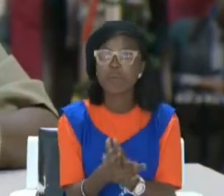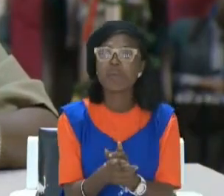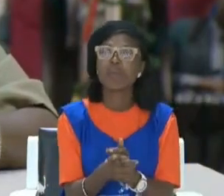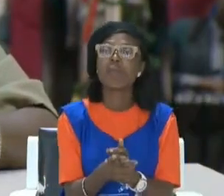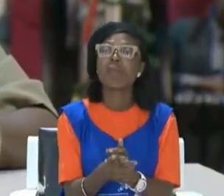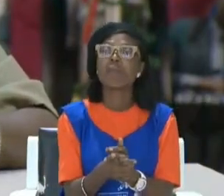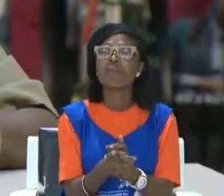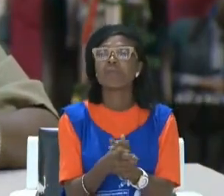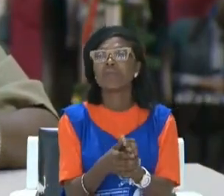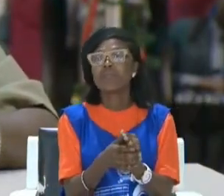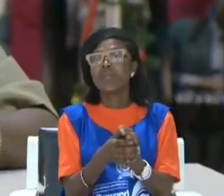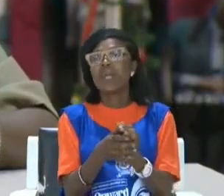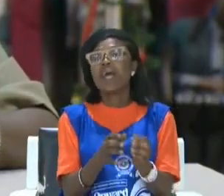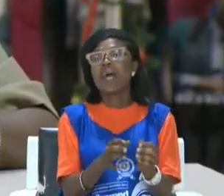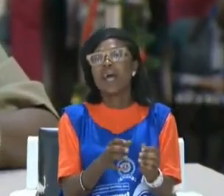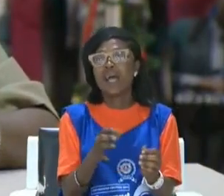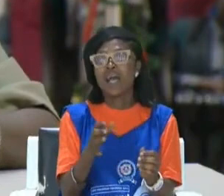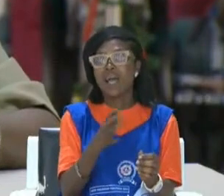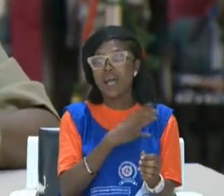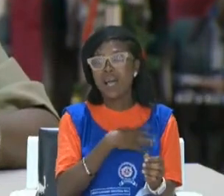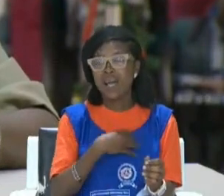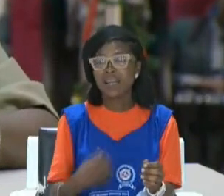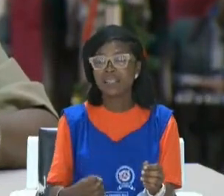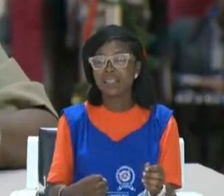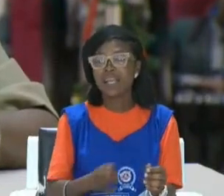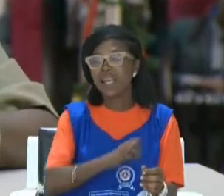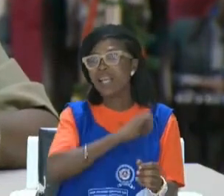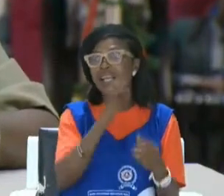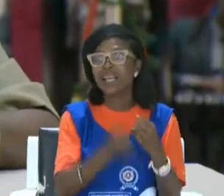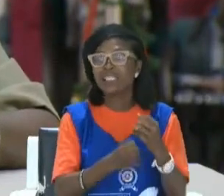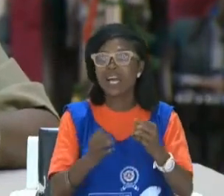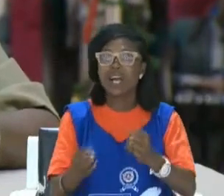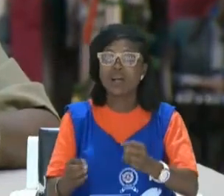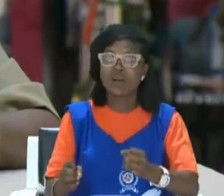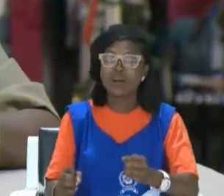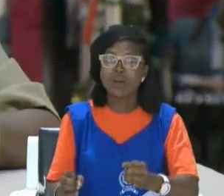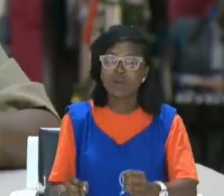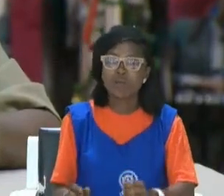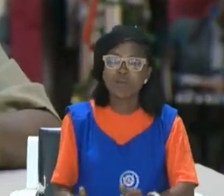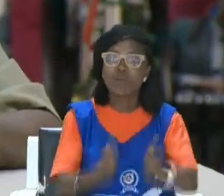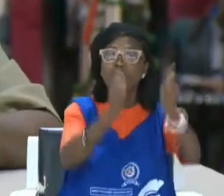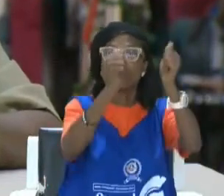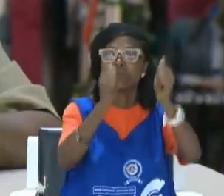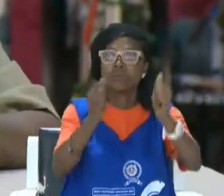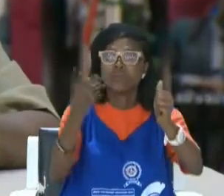and Elijah went up by a wild wind to heaven.